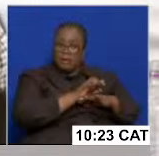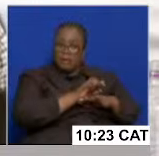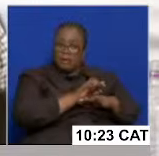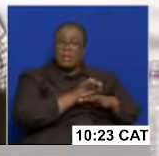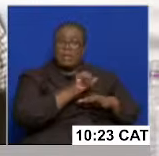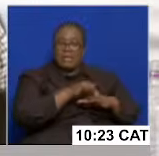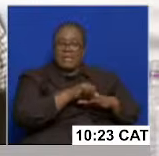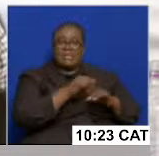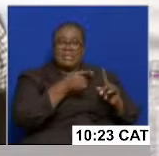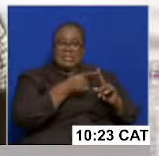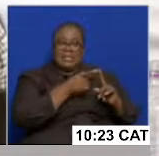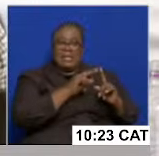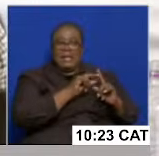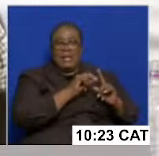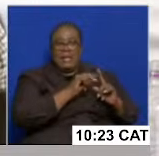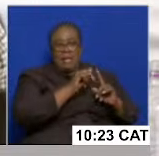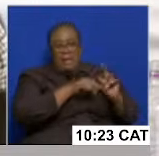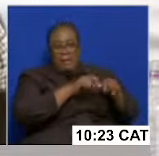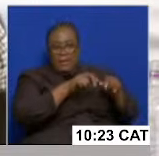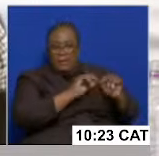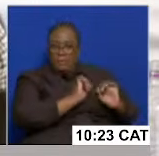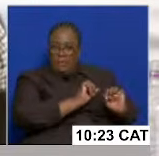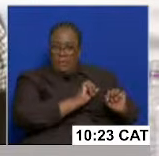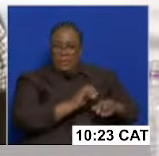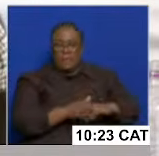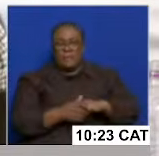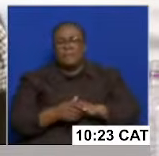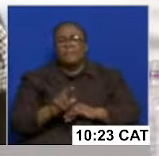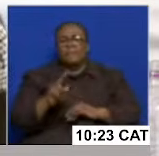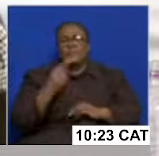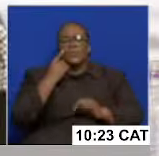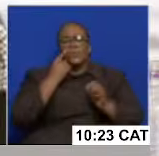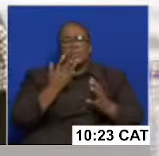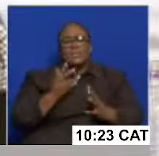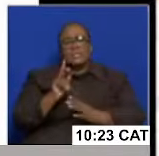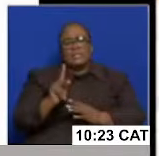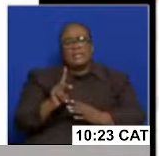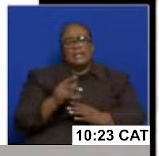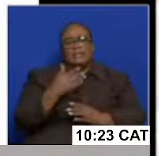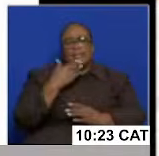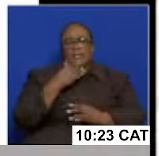you. Witness K, can I invite you to carry on at paragraph 12?